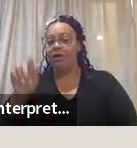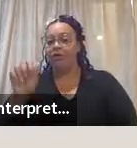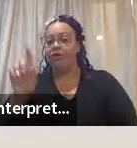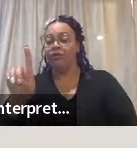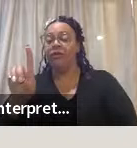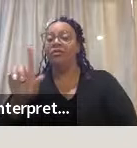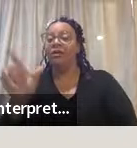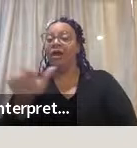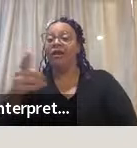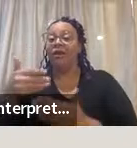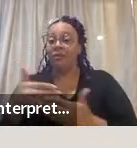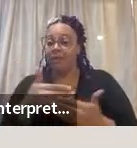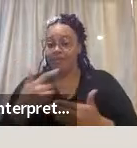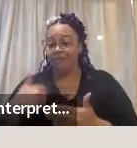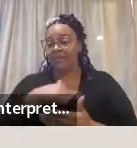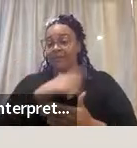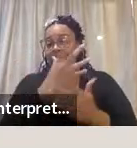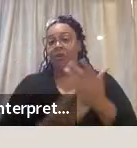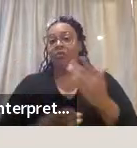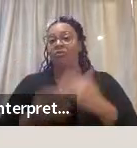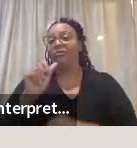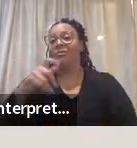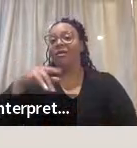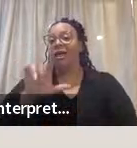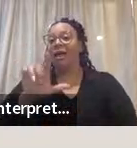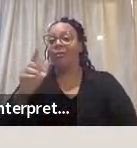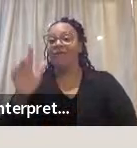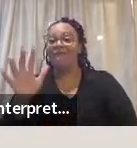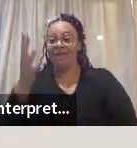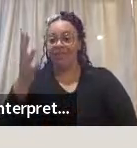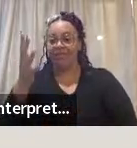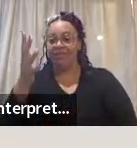to April 5th, 2024.